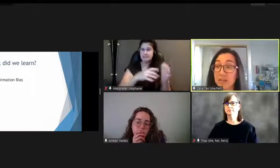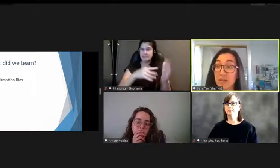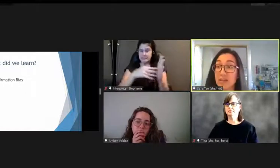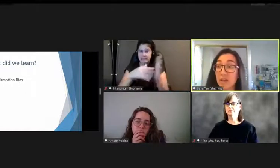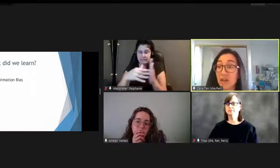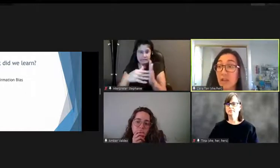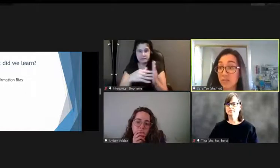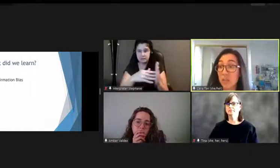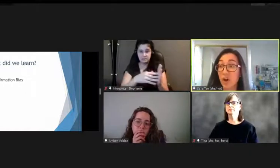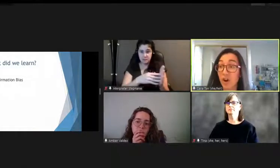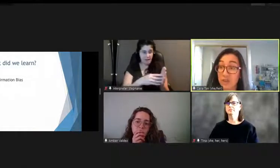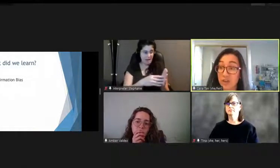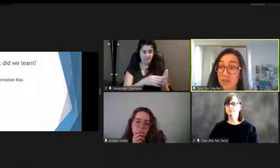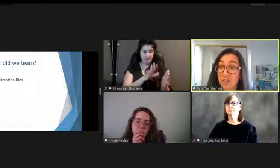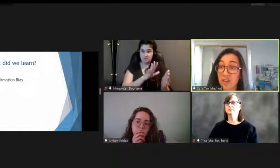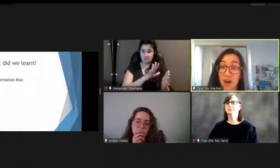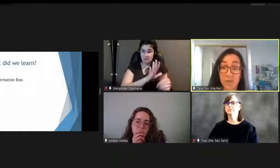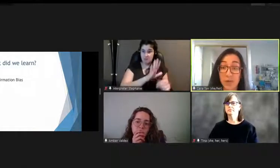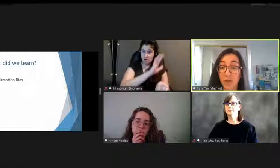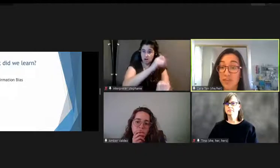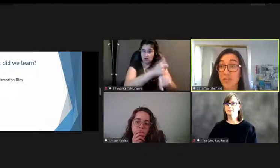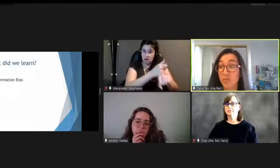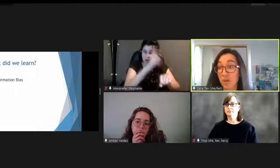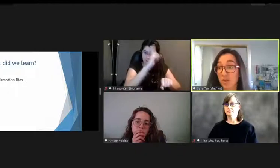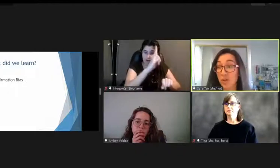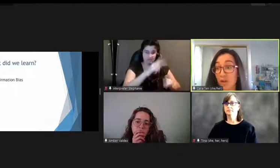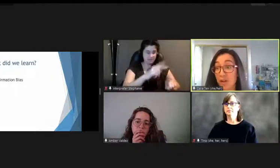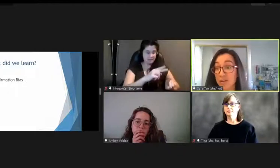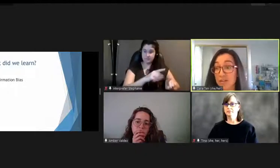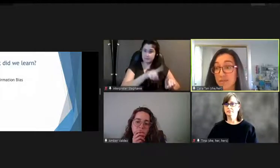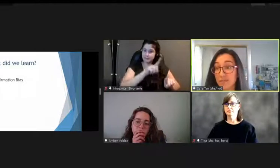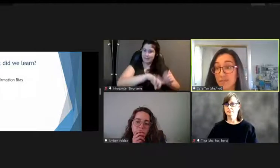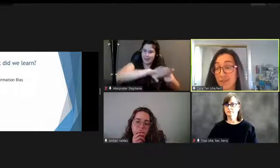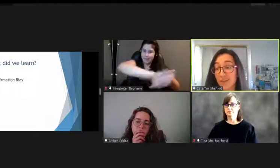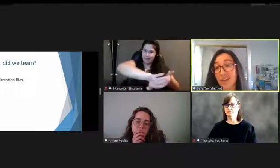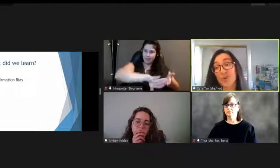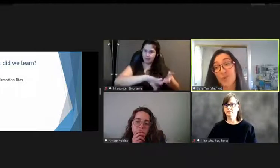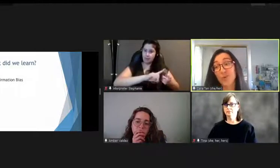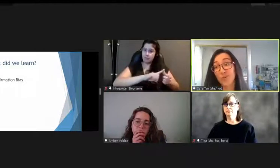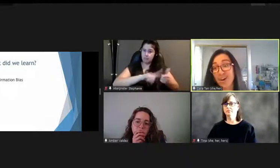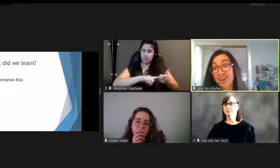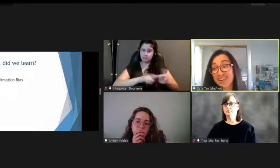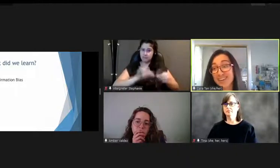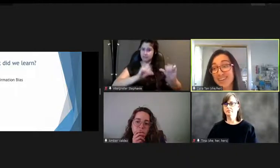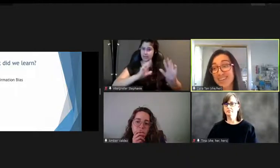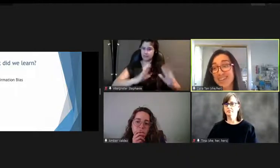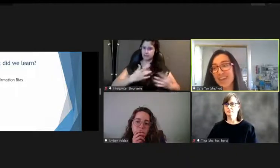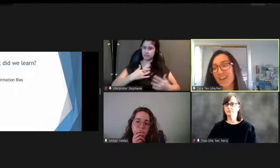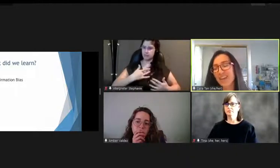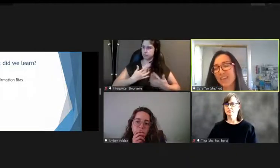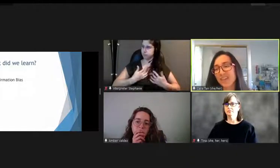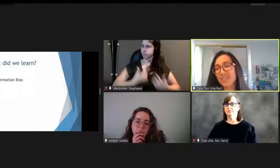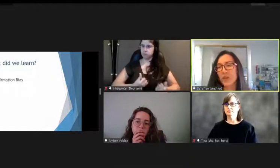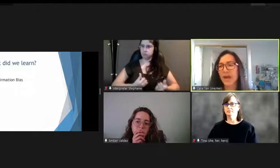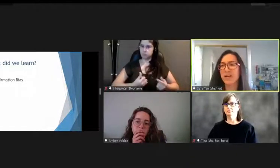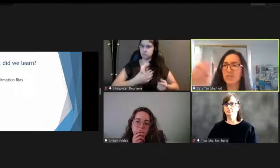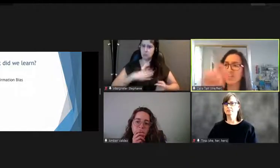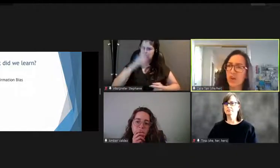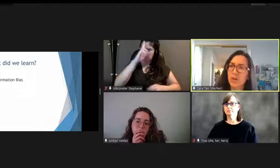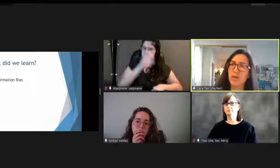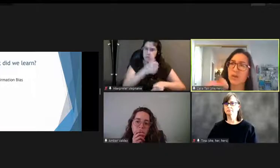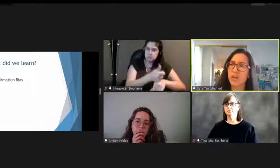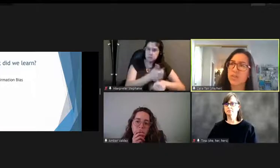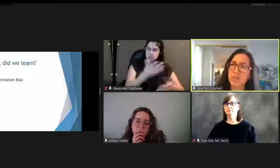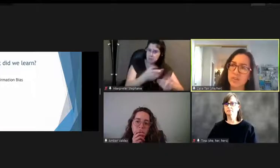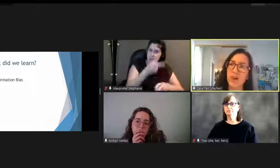can't, it gives us confidence that our hypothesis might be correct. And if we're wrong, then it lets us go back to the